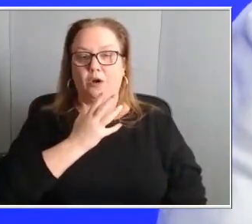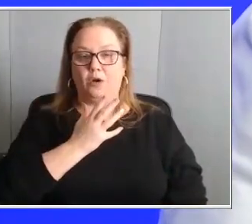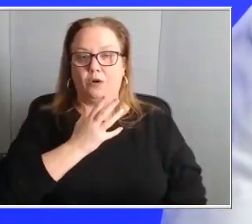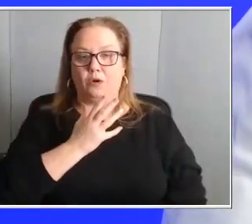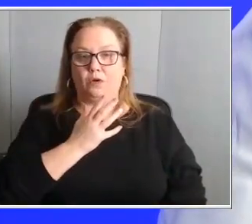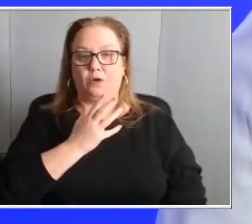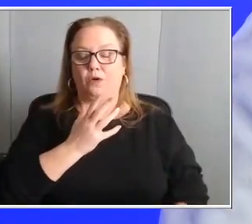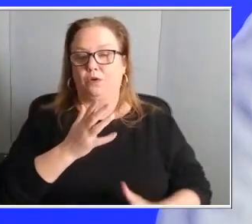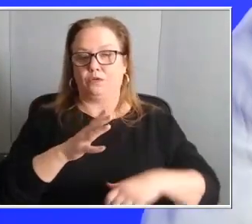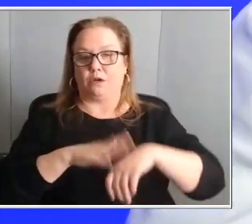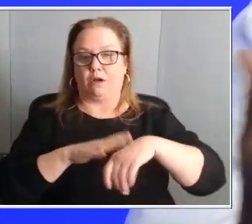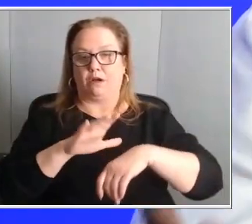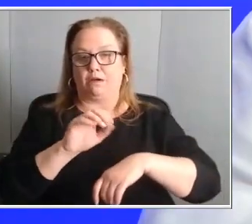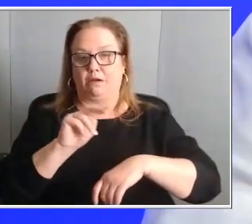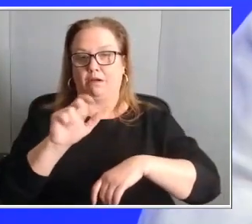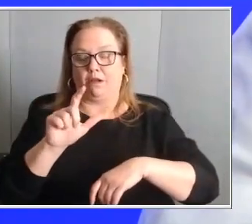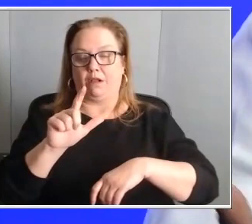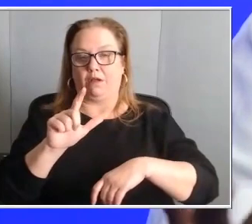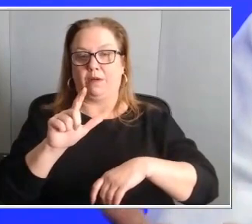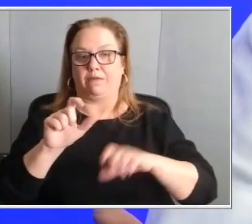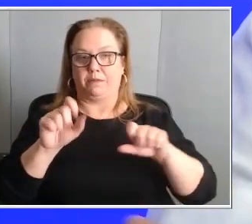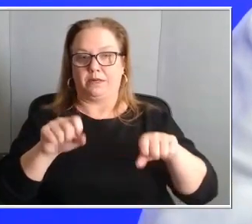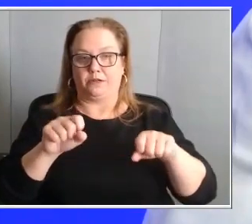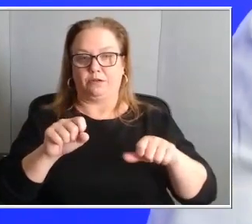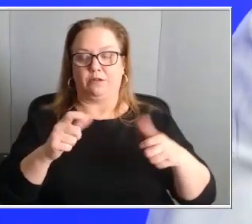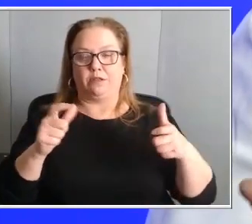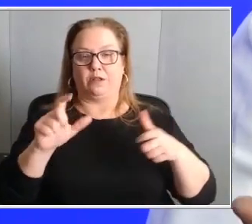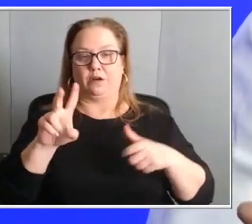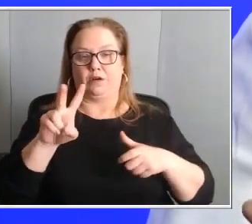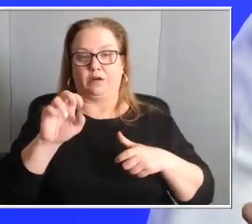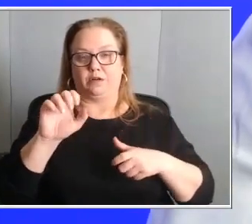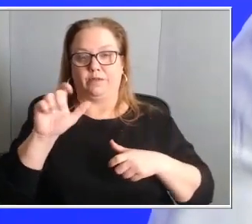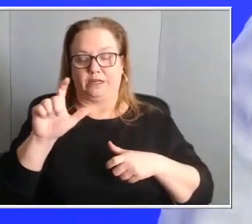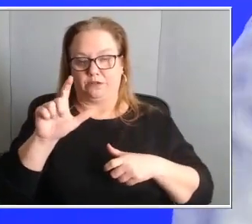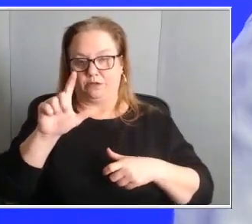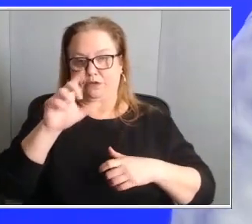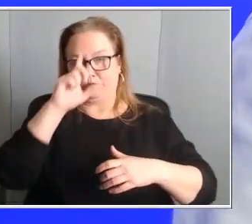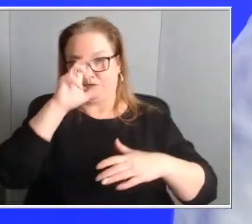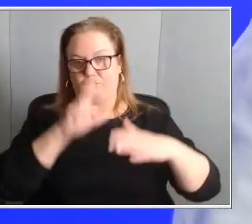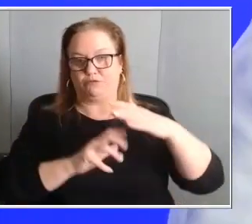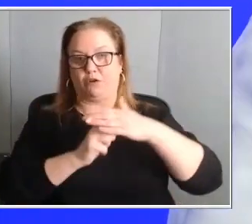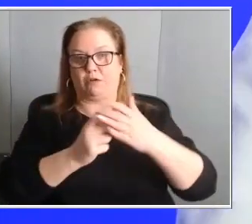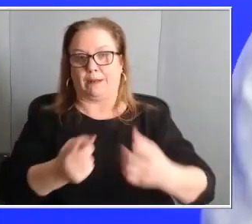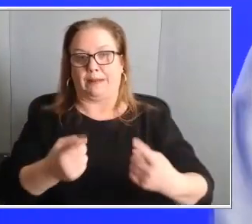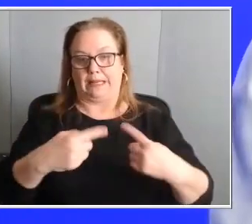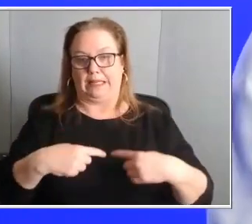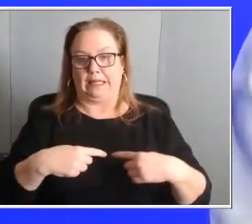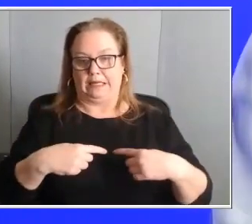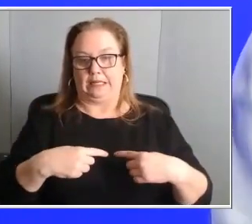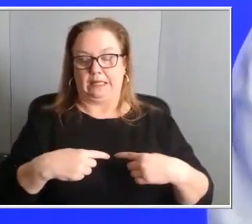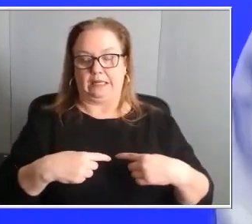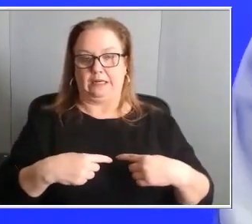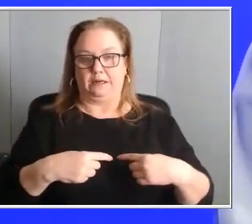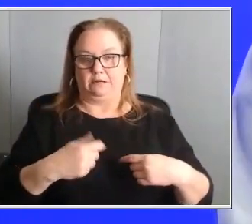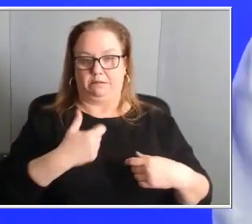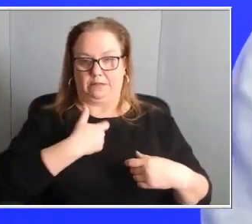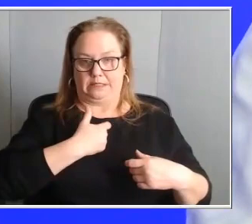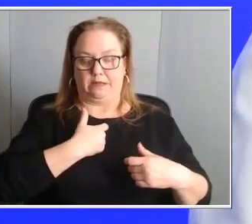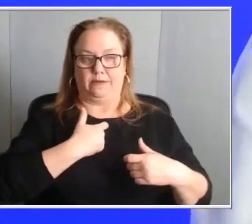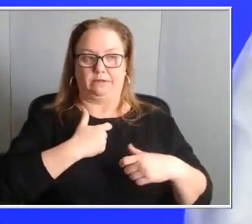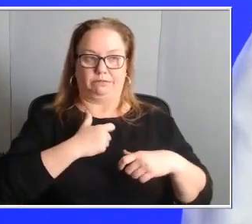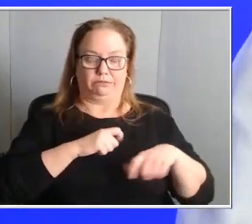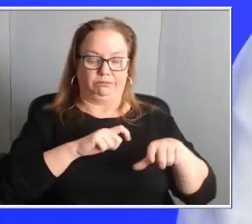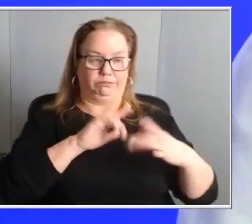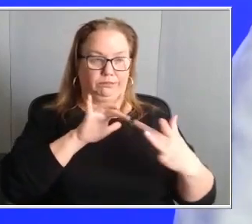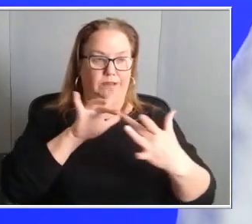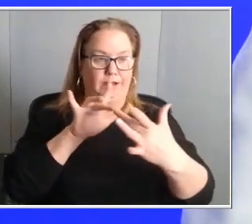whoever's on call, know, hey, we have a potential large vessel occlusion stroke coming in. And then I will activate the team when we have a